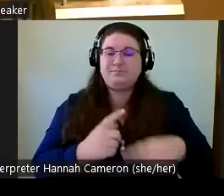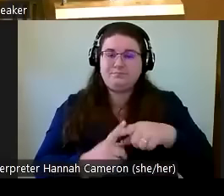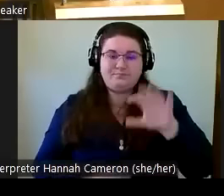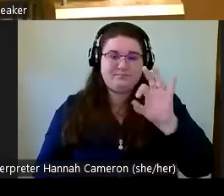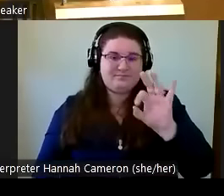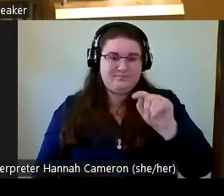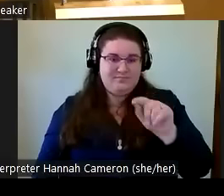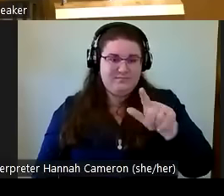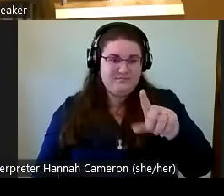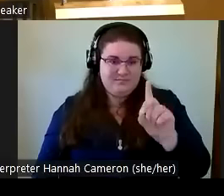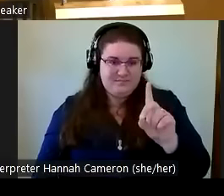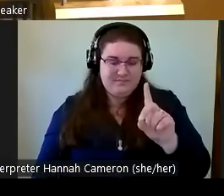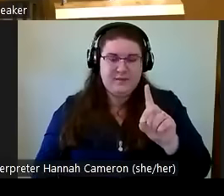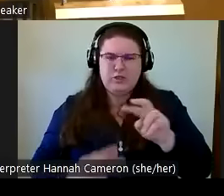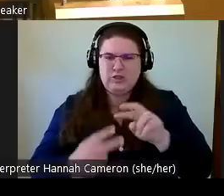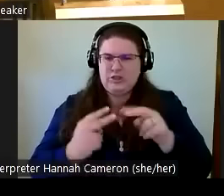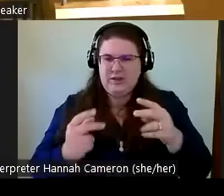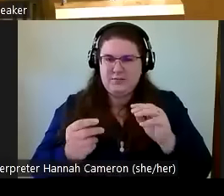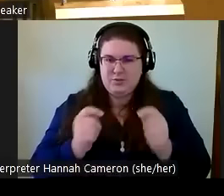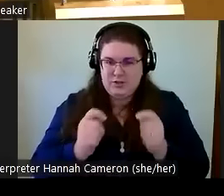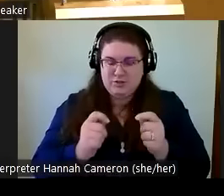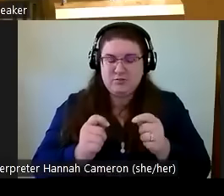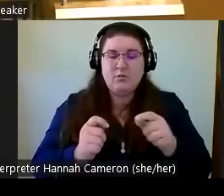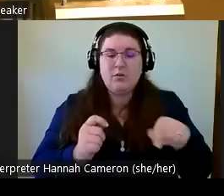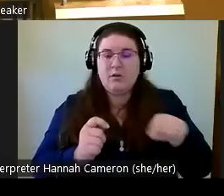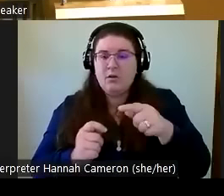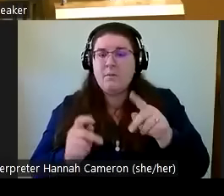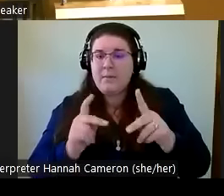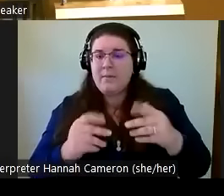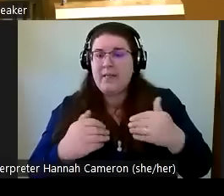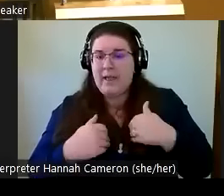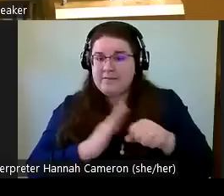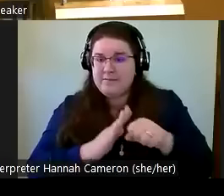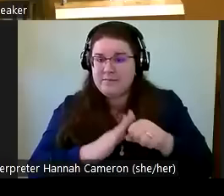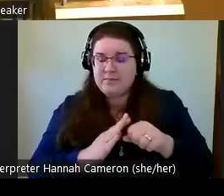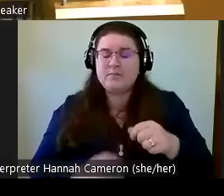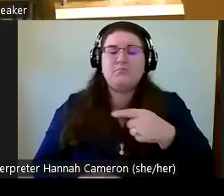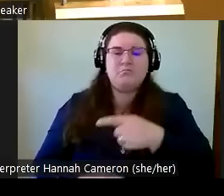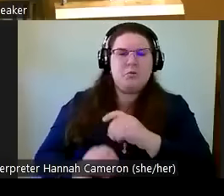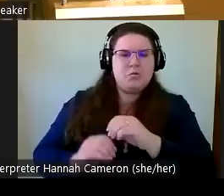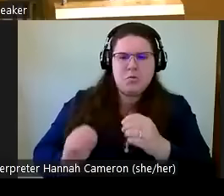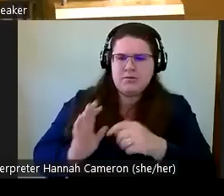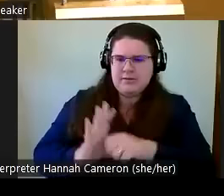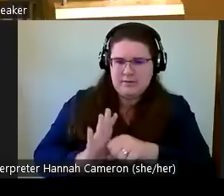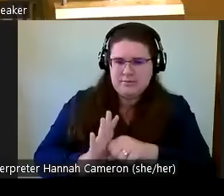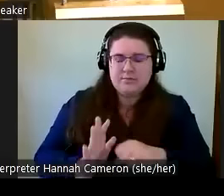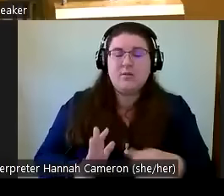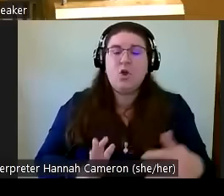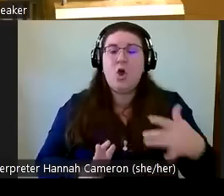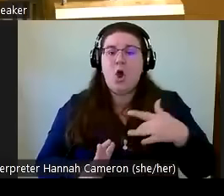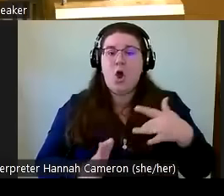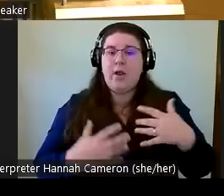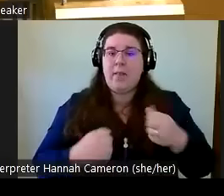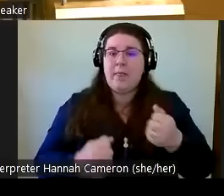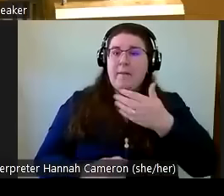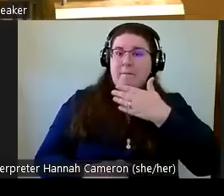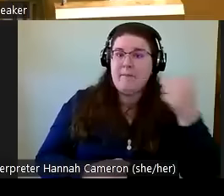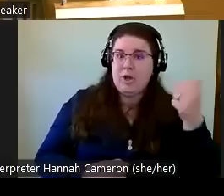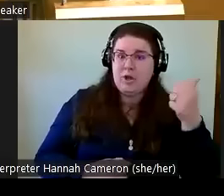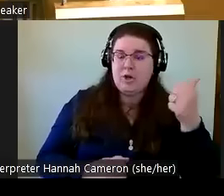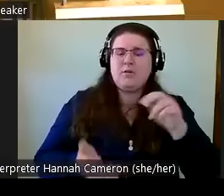both those without symptoms and those with symptoms. And those who had higher cardiovascular health had slower decline in